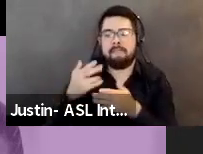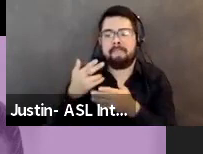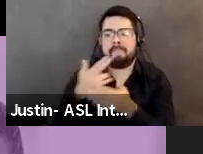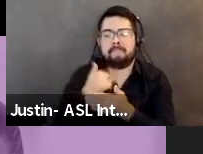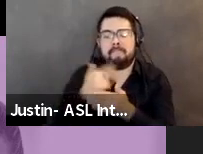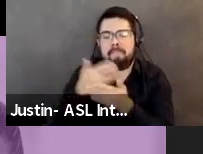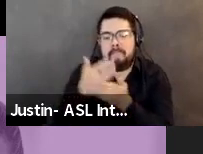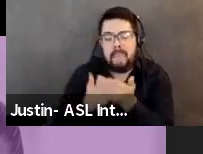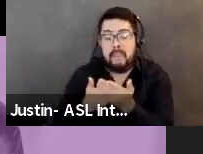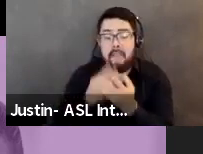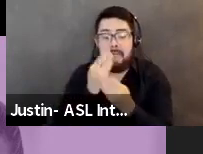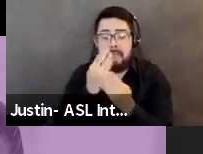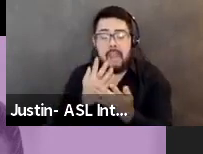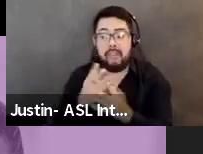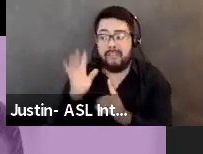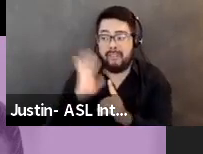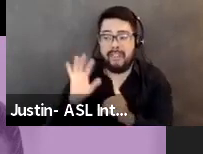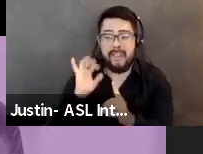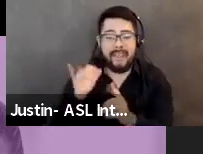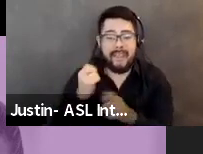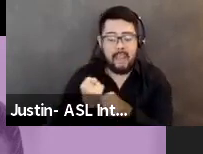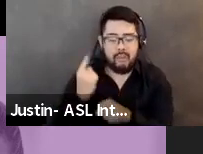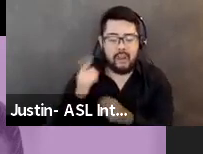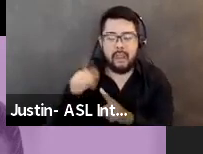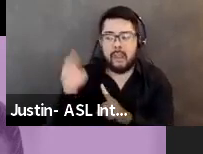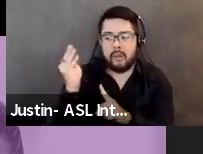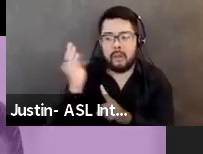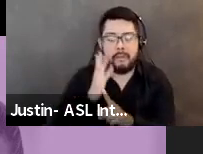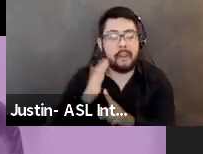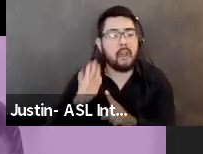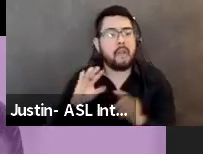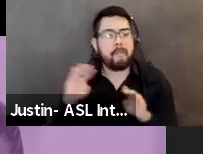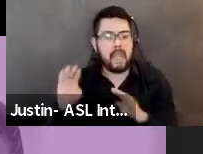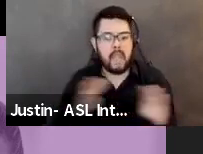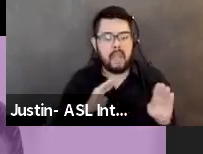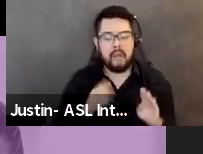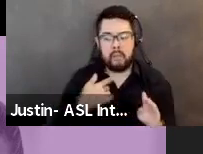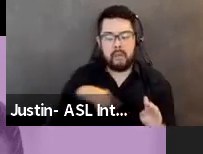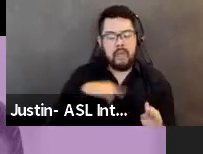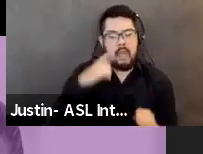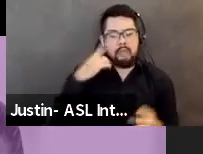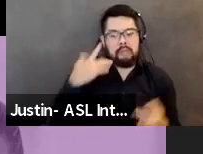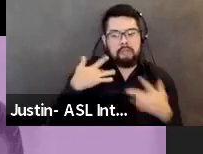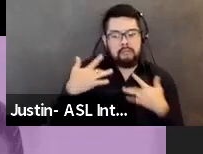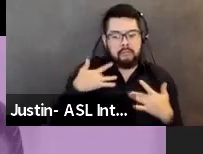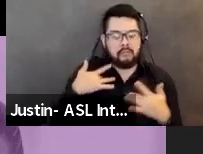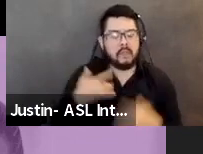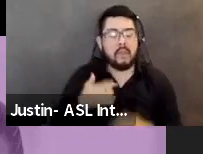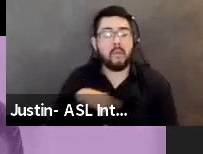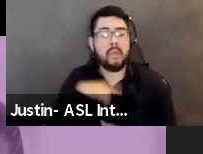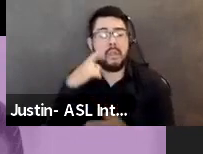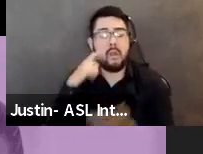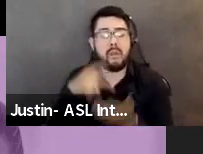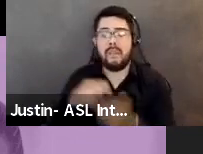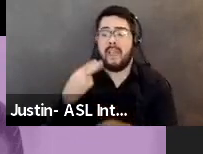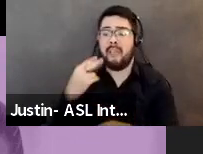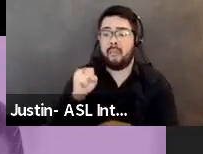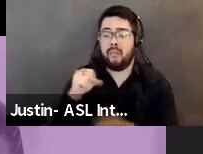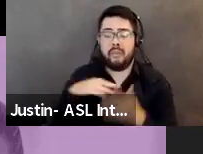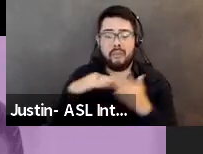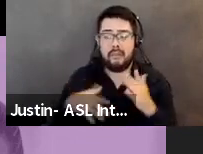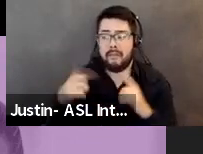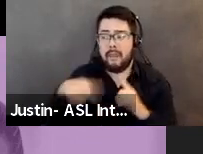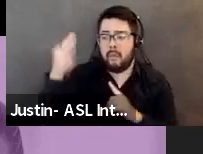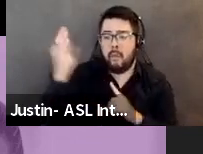then at that time that they were engaging in behaviors that were concerning we see that our high school students shared that they were